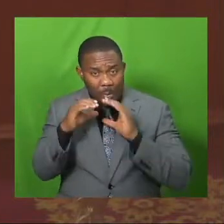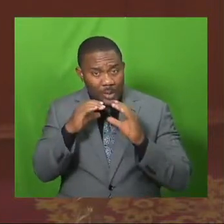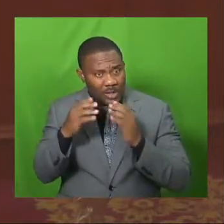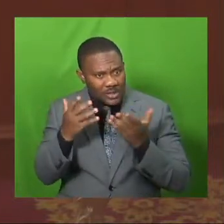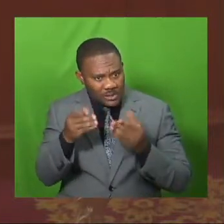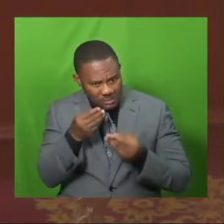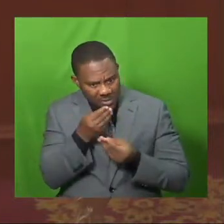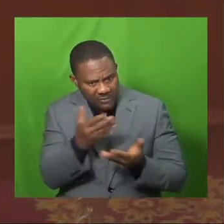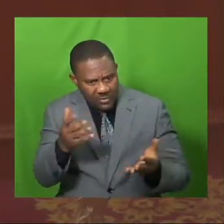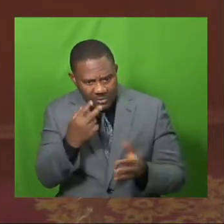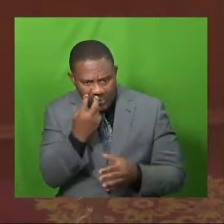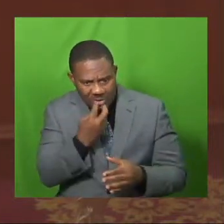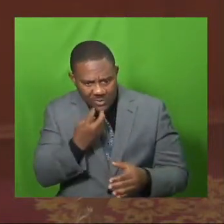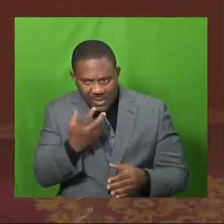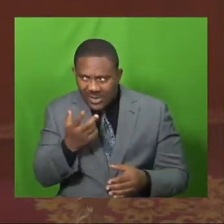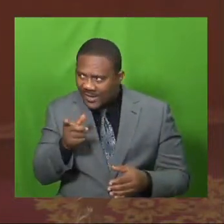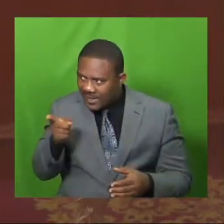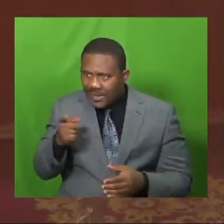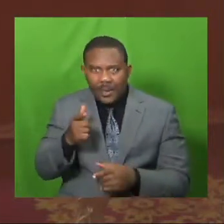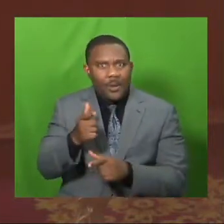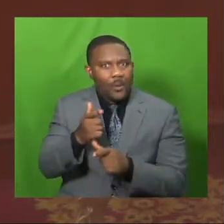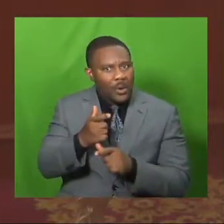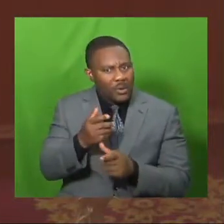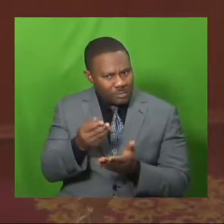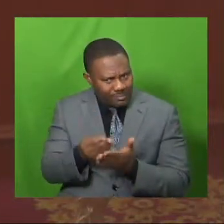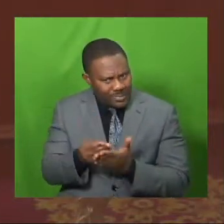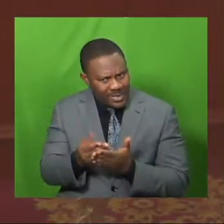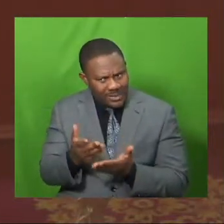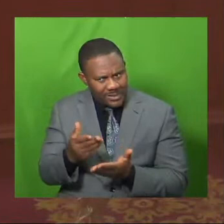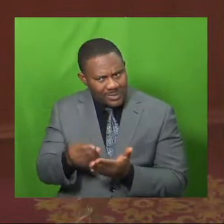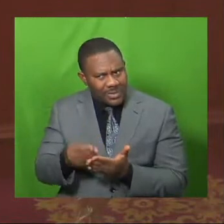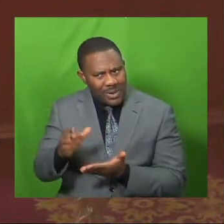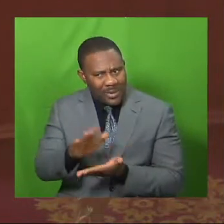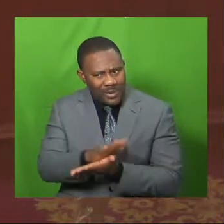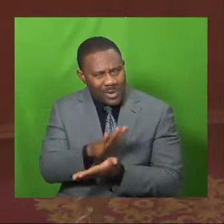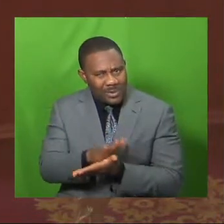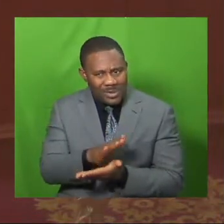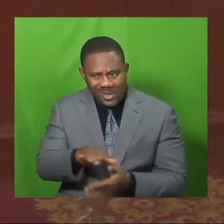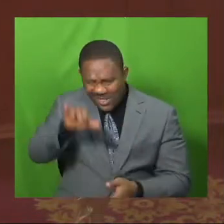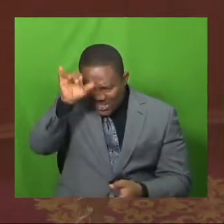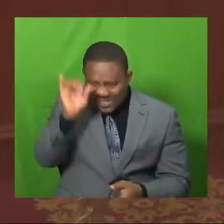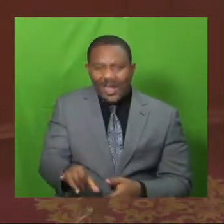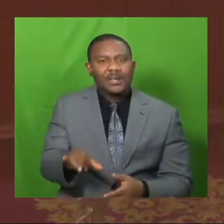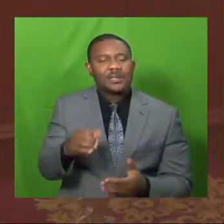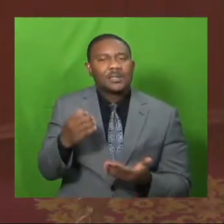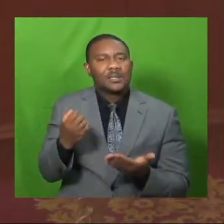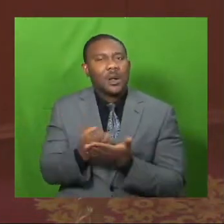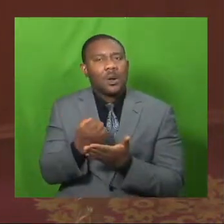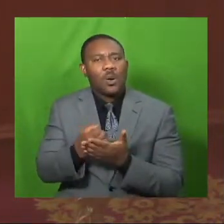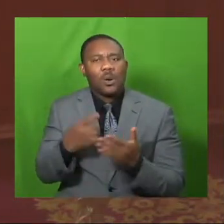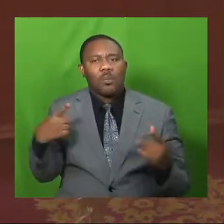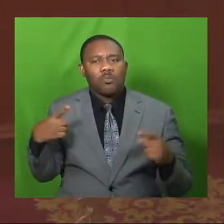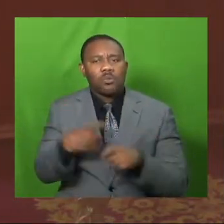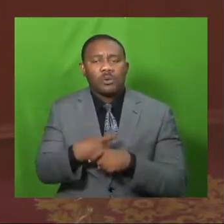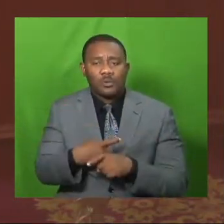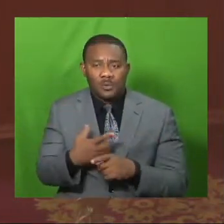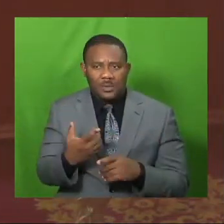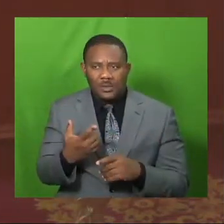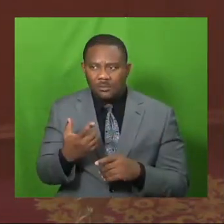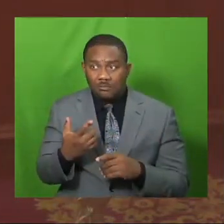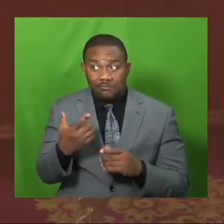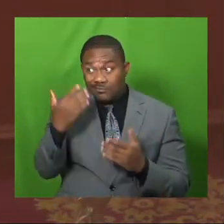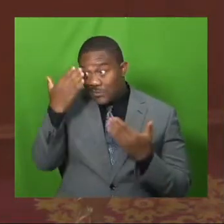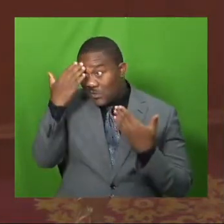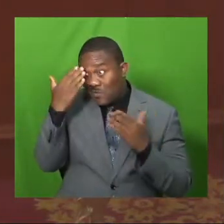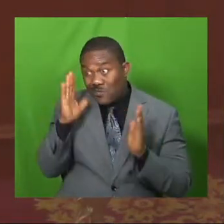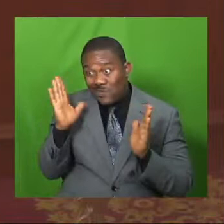Mr. Speaker, this is the kind of economy that you run for us. You ran this economy into crisis because you did not know that in managing